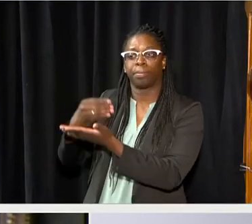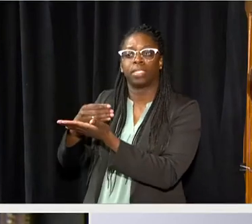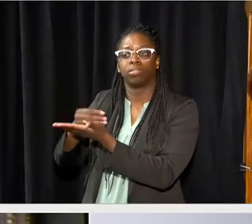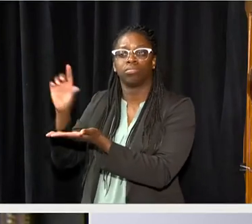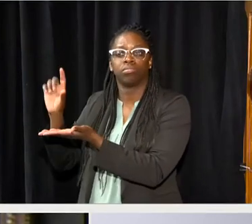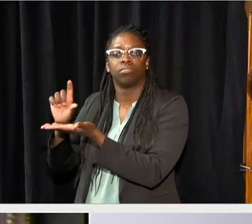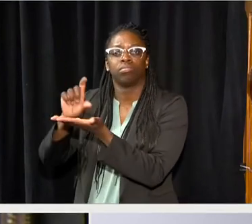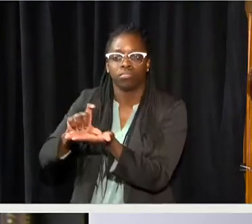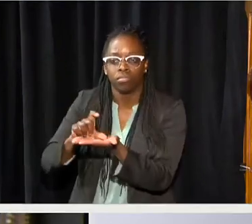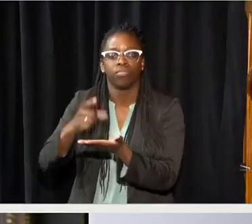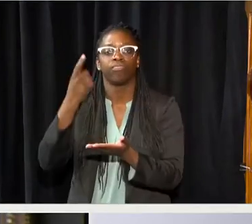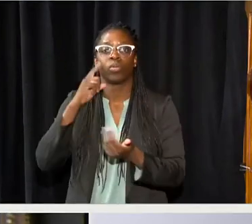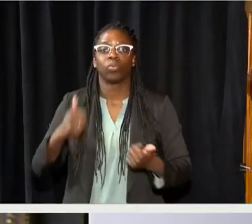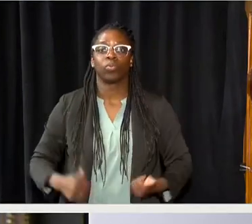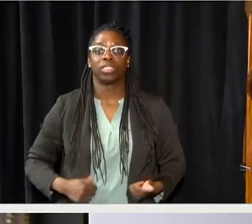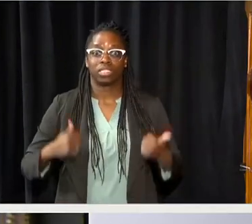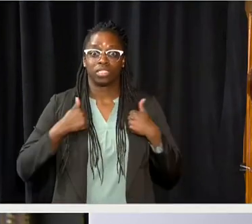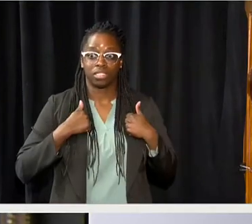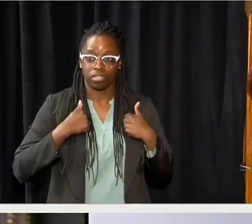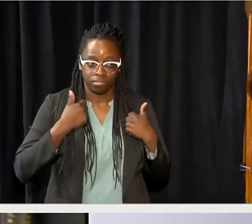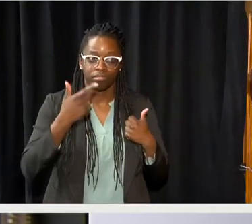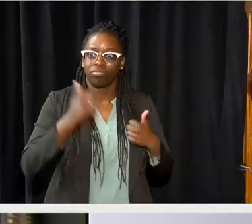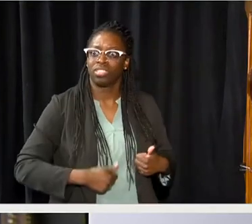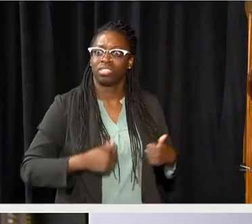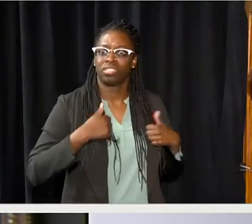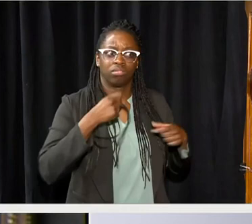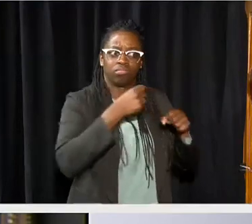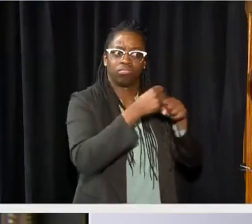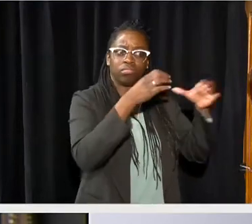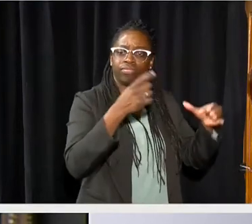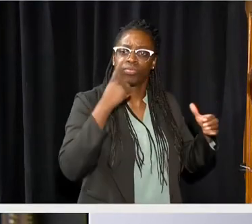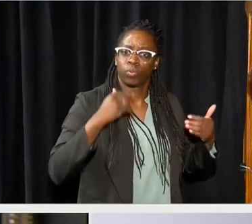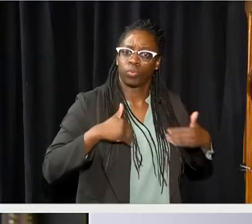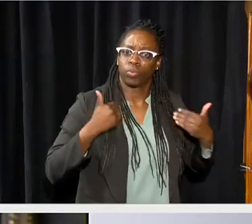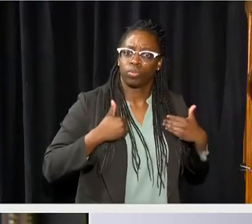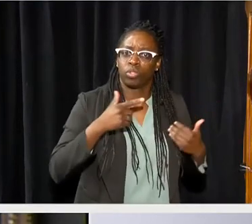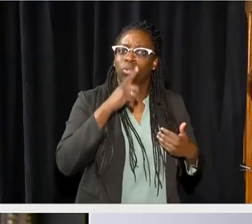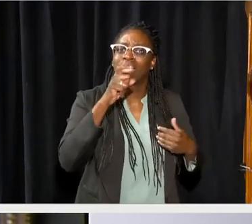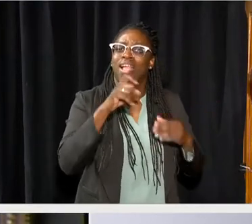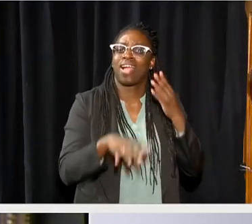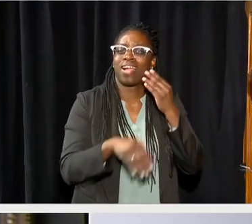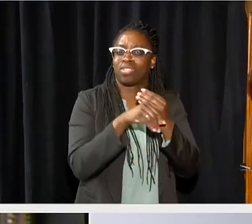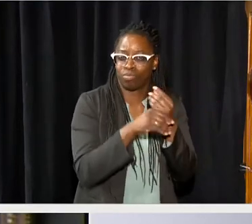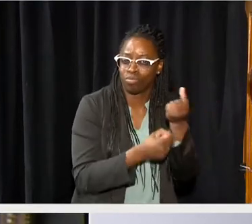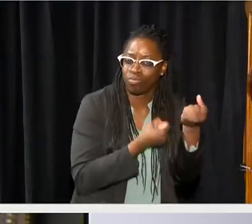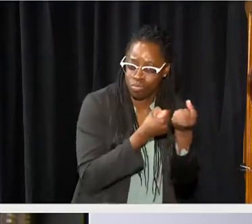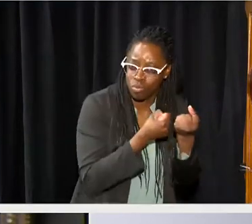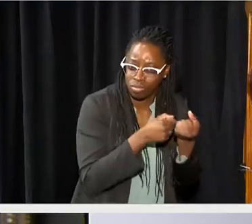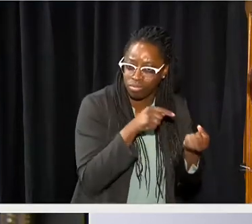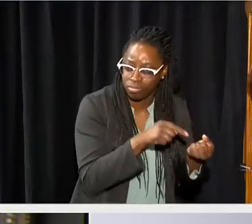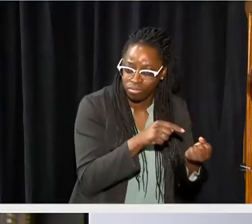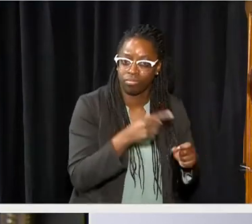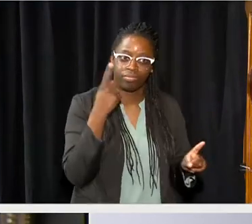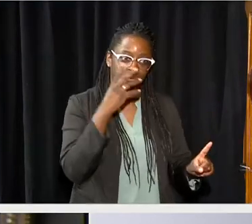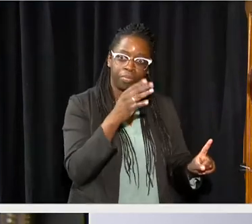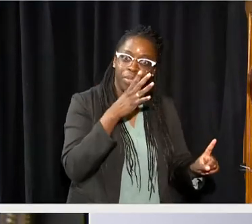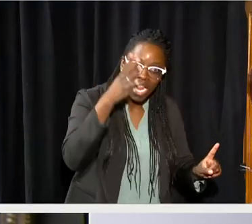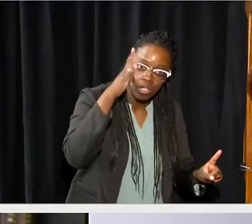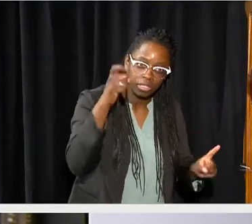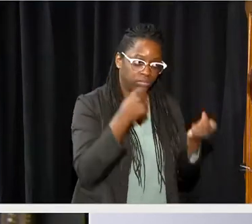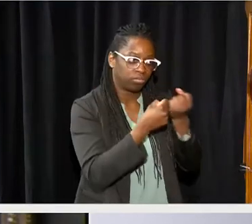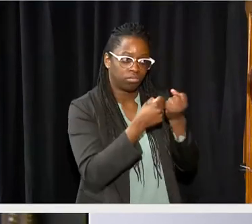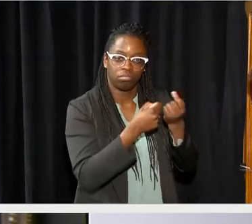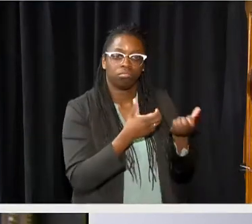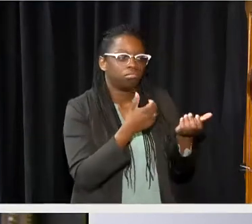models, including residential, that ensure the most vulnerable young people get the care they need and parents get